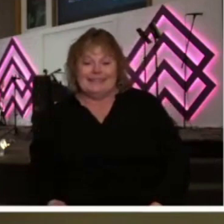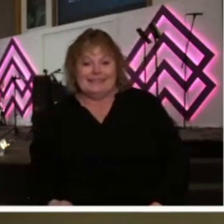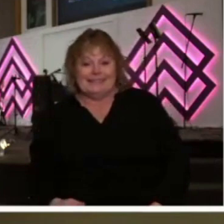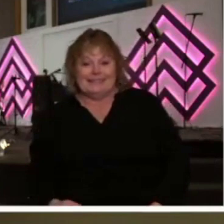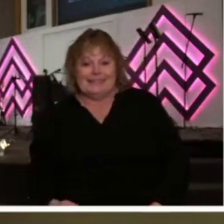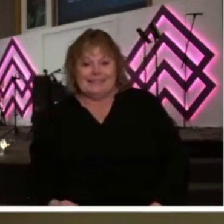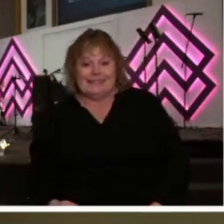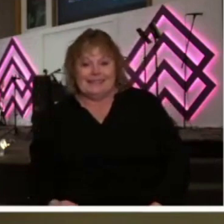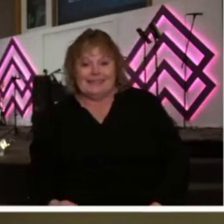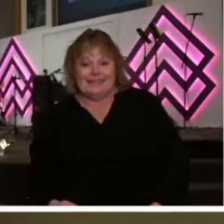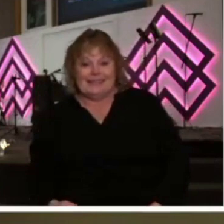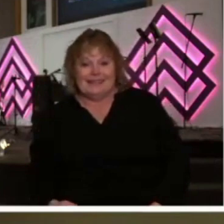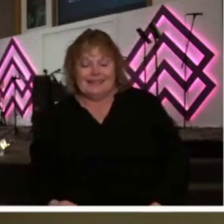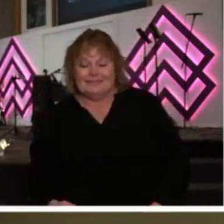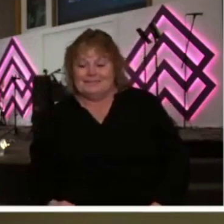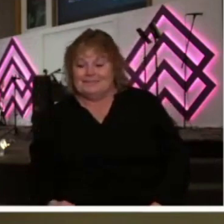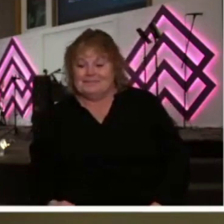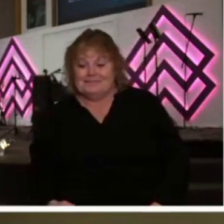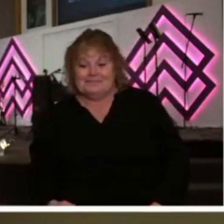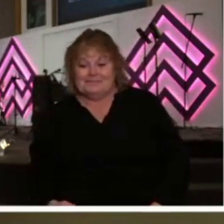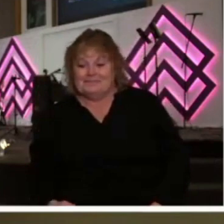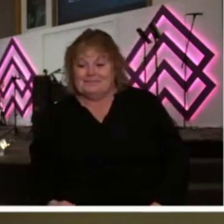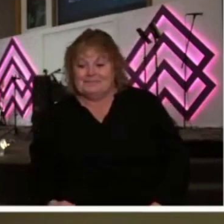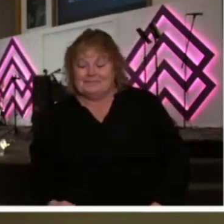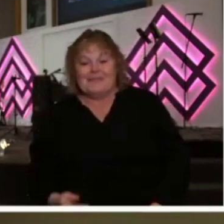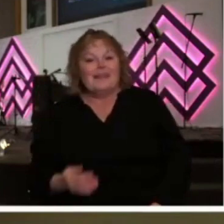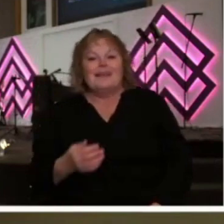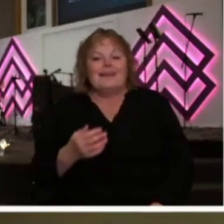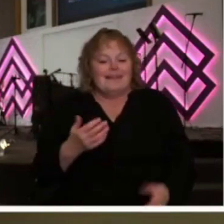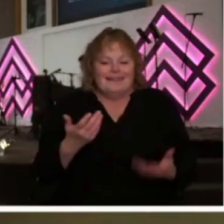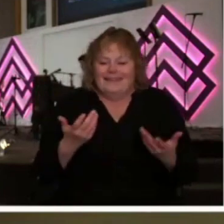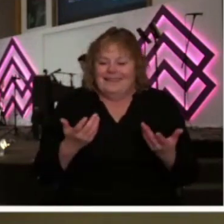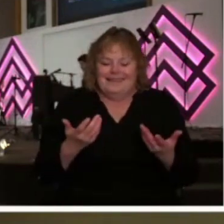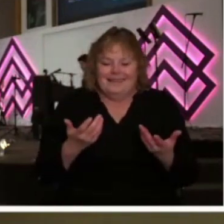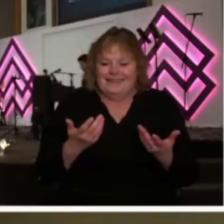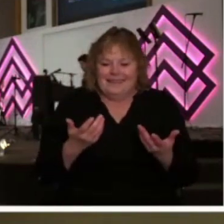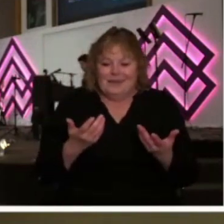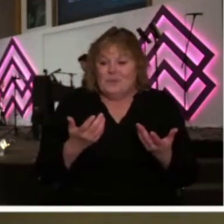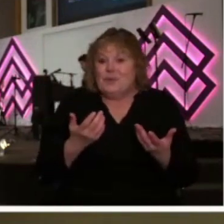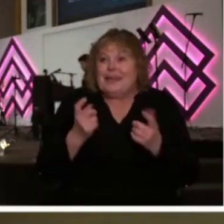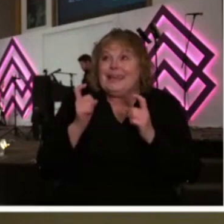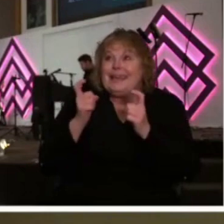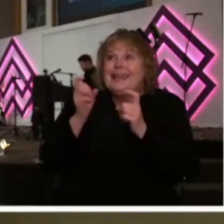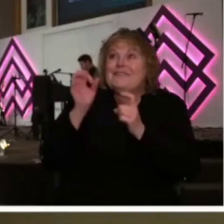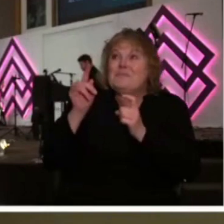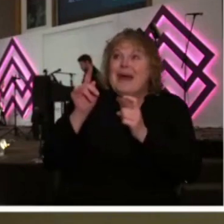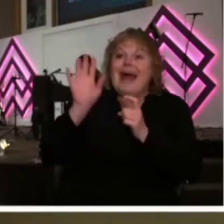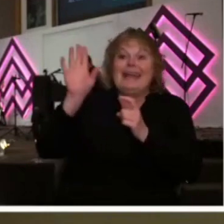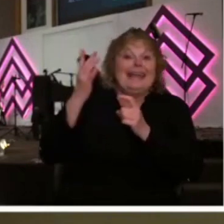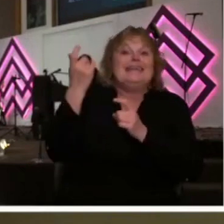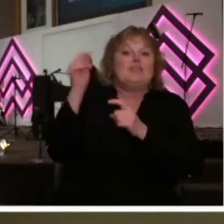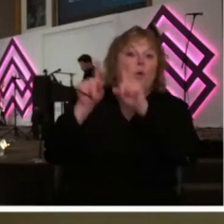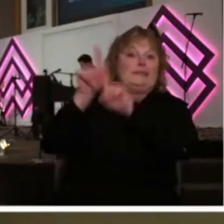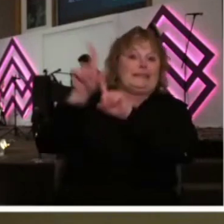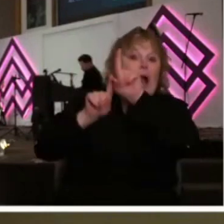to us. The best we can do is give him back his own socks.